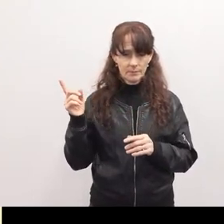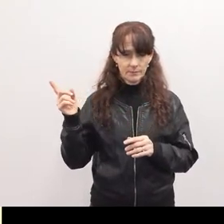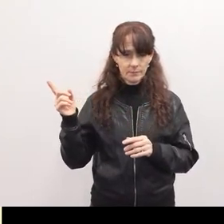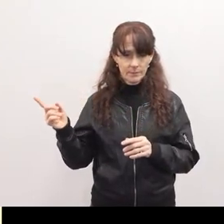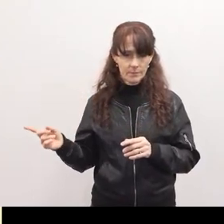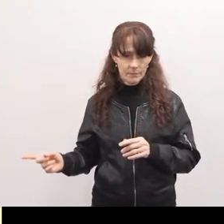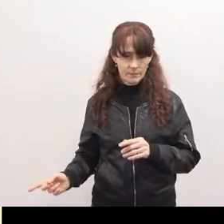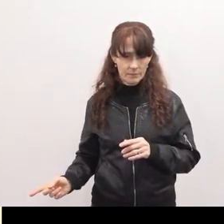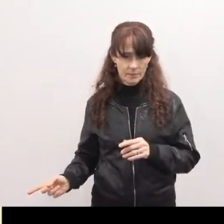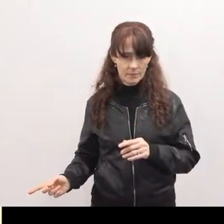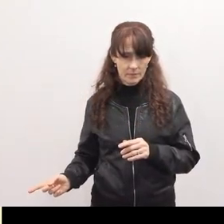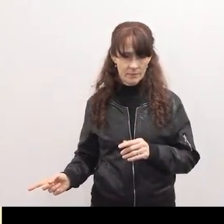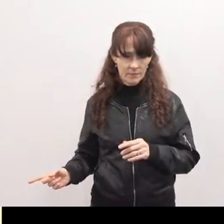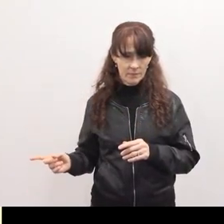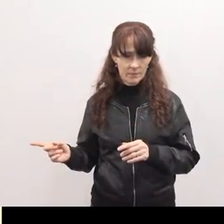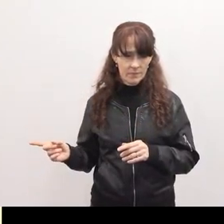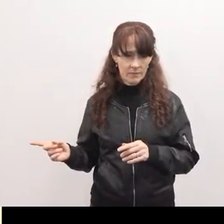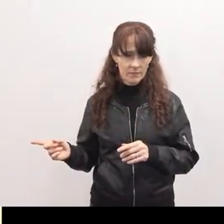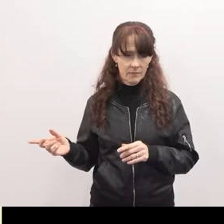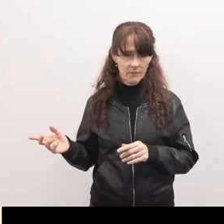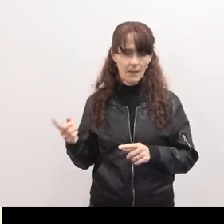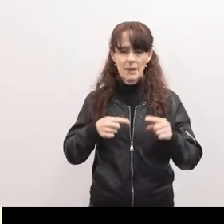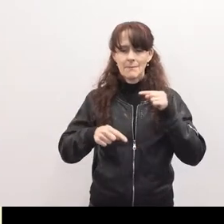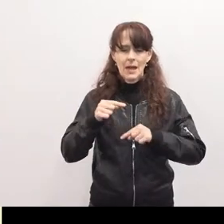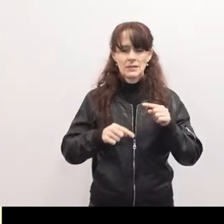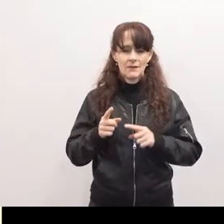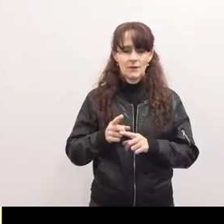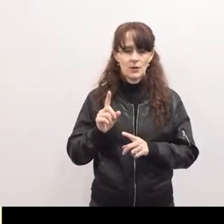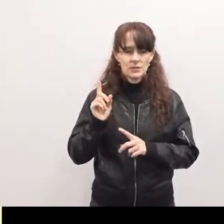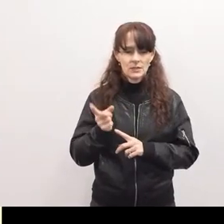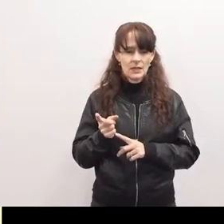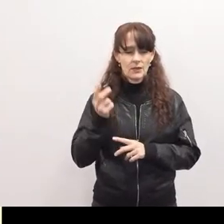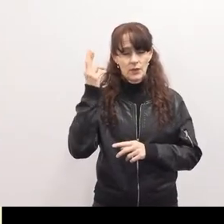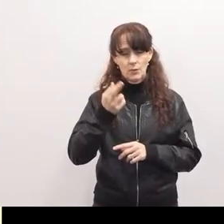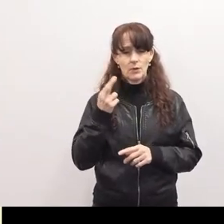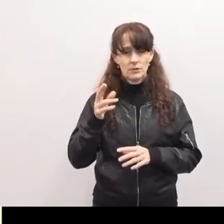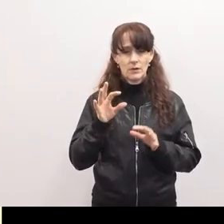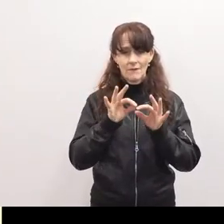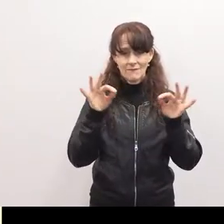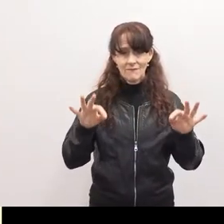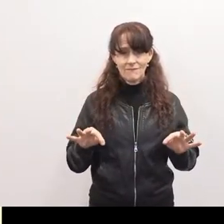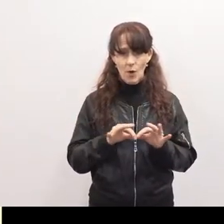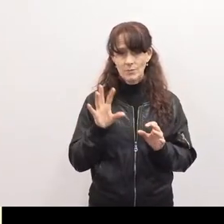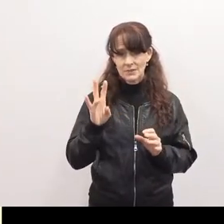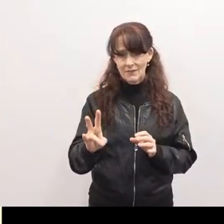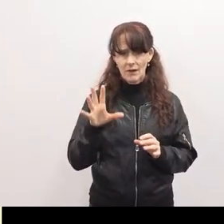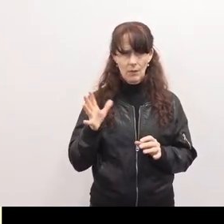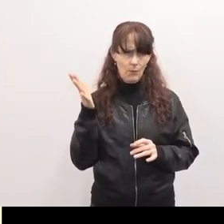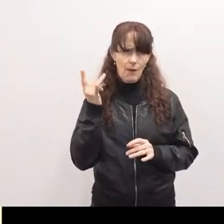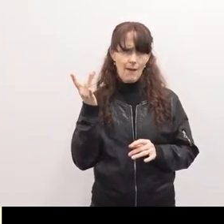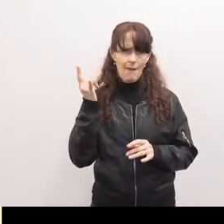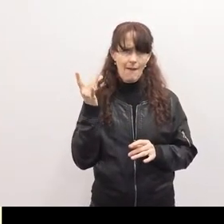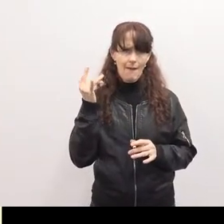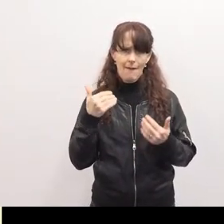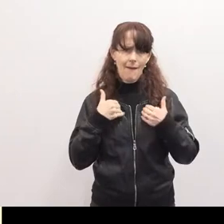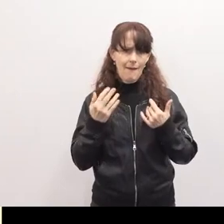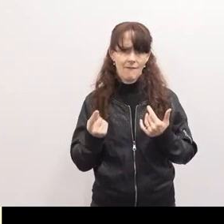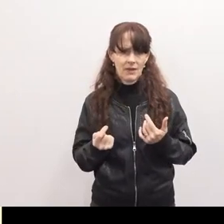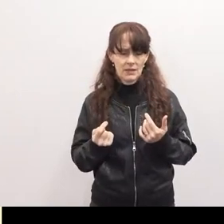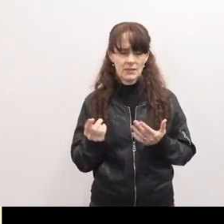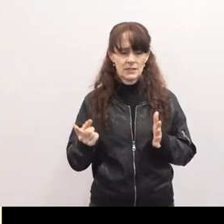need to report financial interest. And I'll back up just for a second. The reason for this Form 700, people sometimes wonder why this exists, because